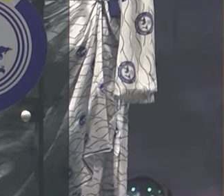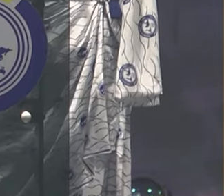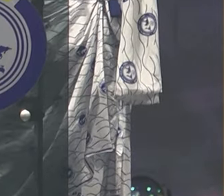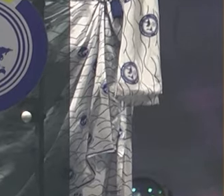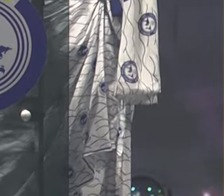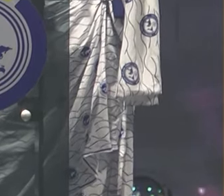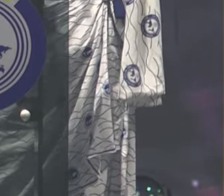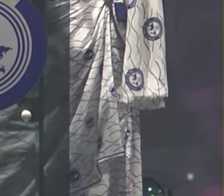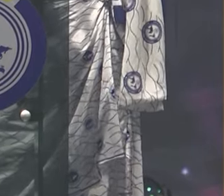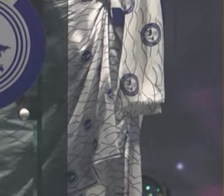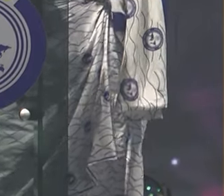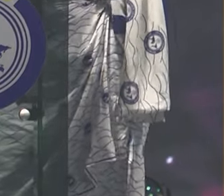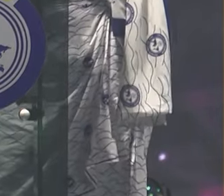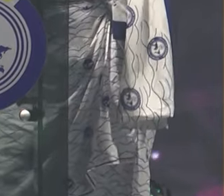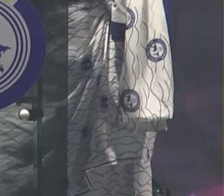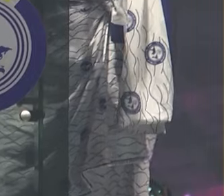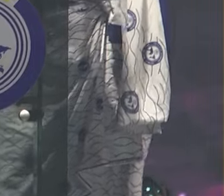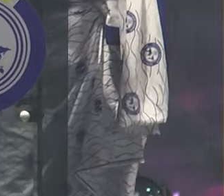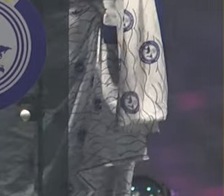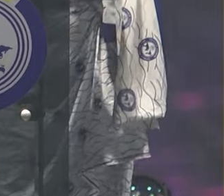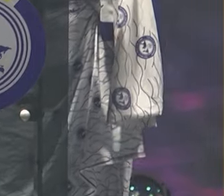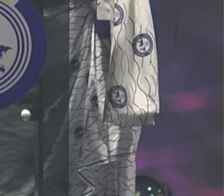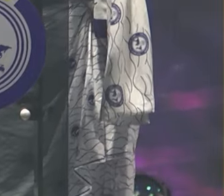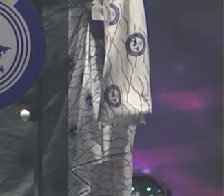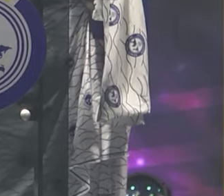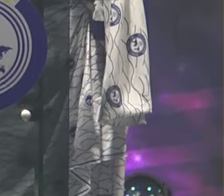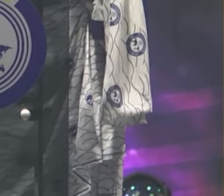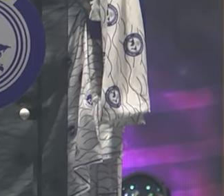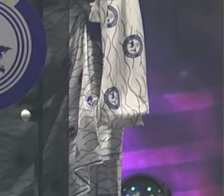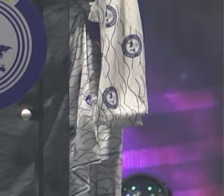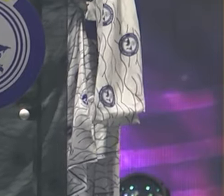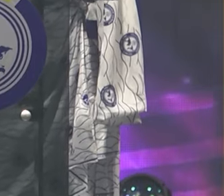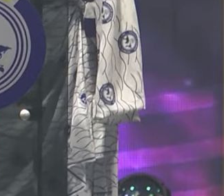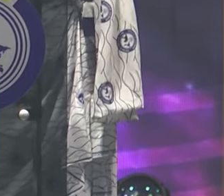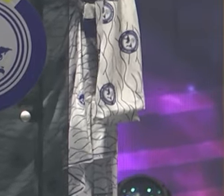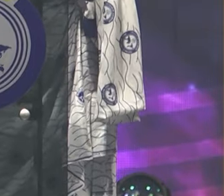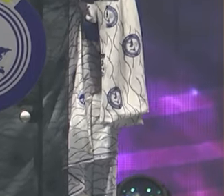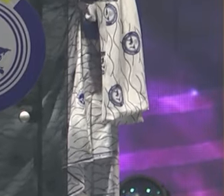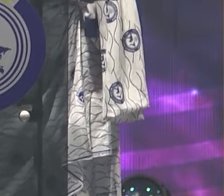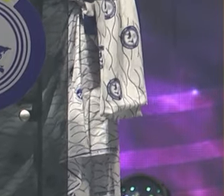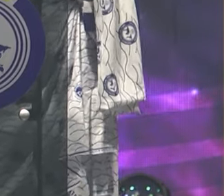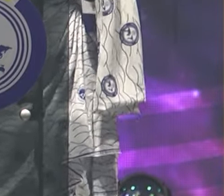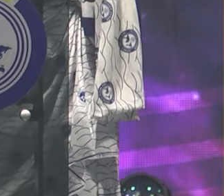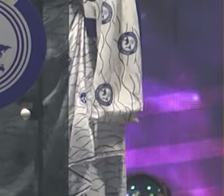ni mo edunkron. Or say,